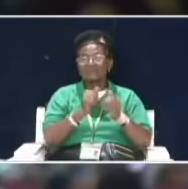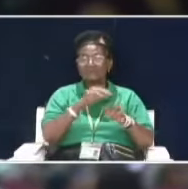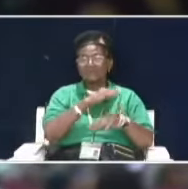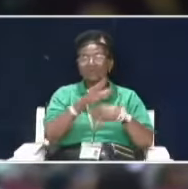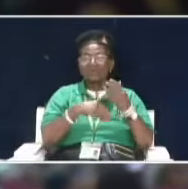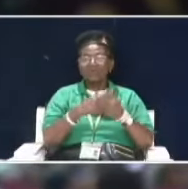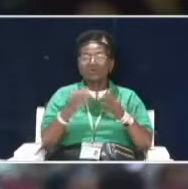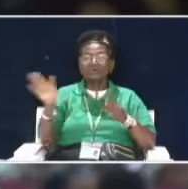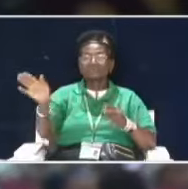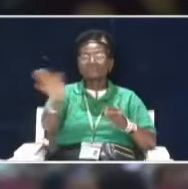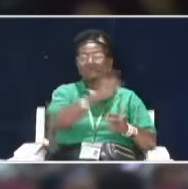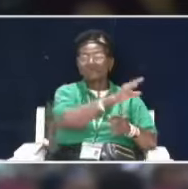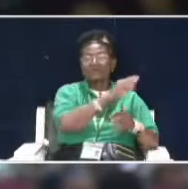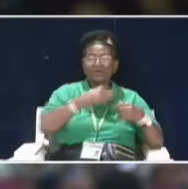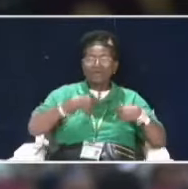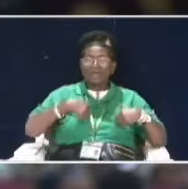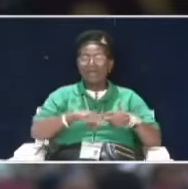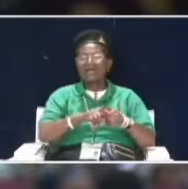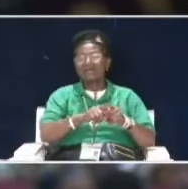You see,